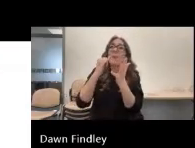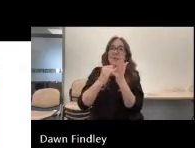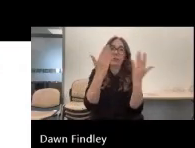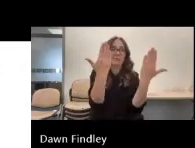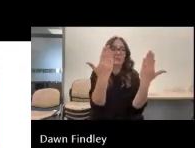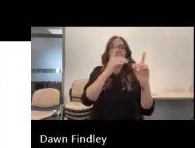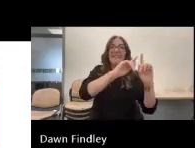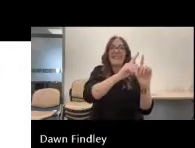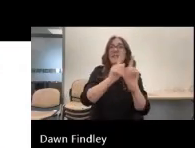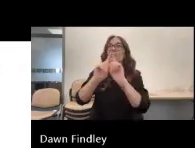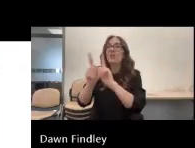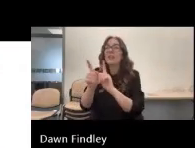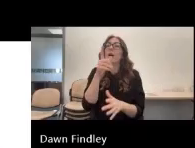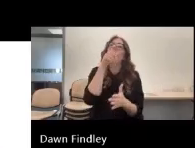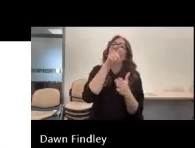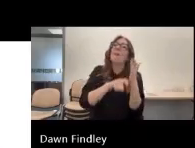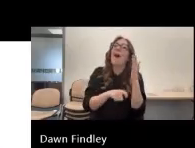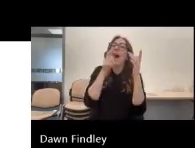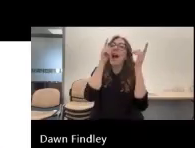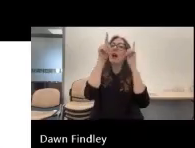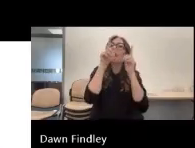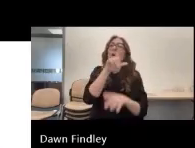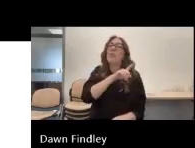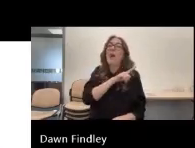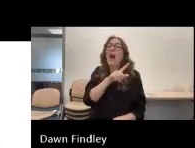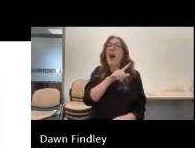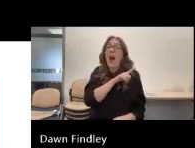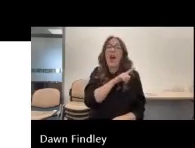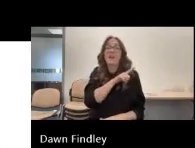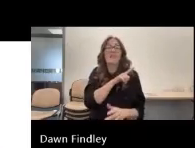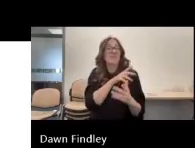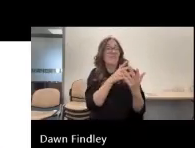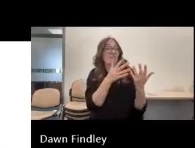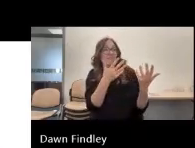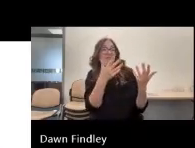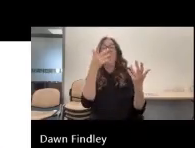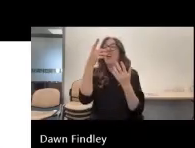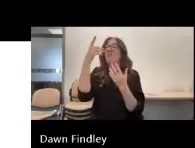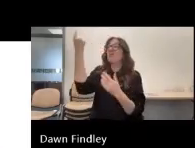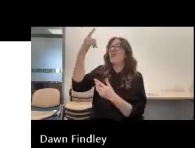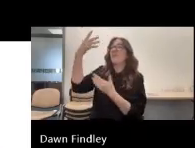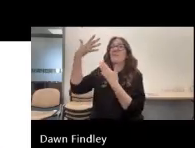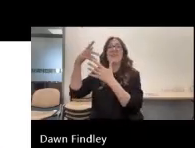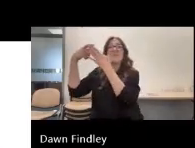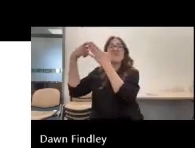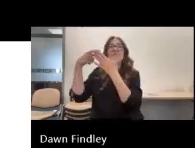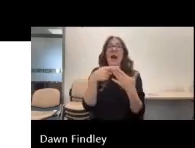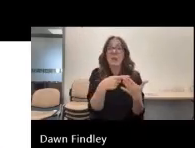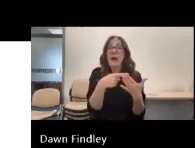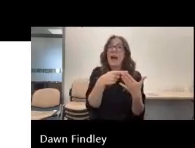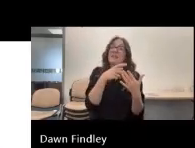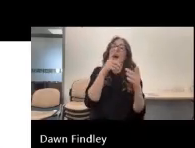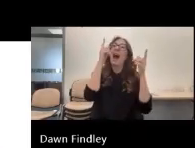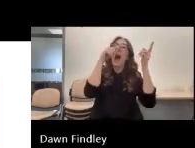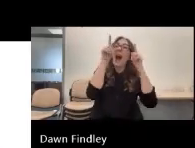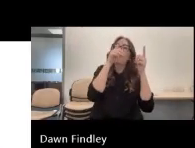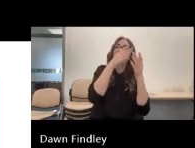Why do people buy Android phones? Because that's what they've been recommended. By and large, they are cheaper